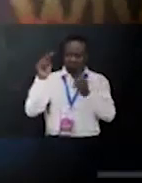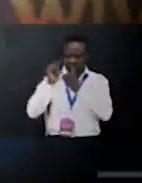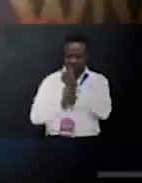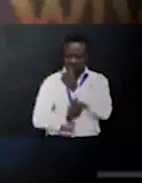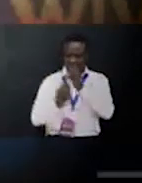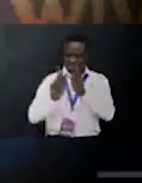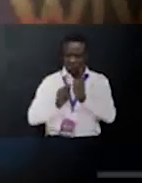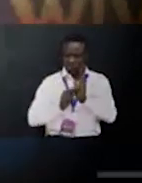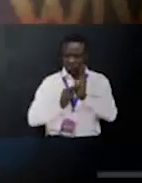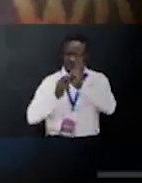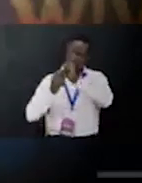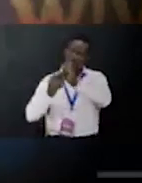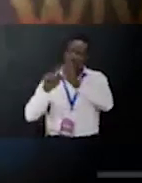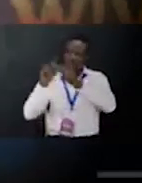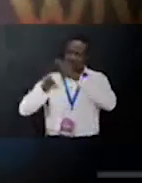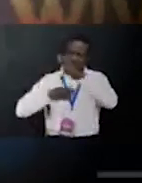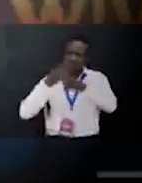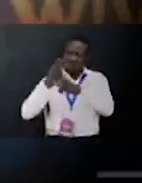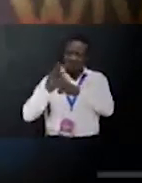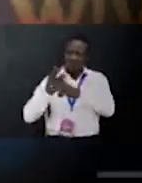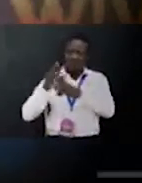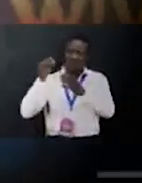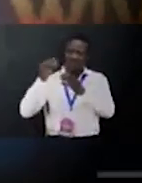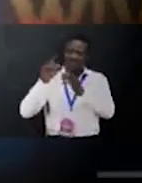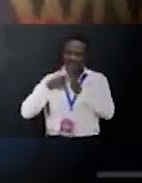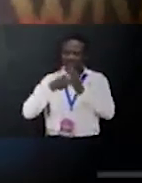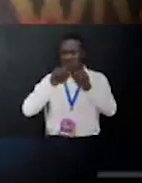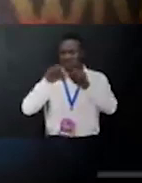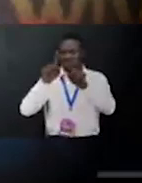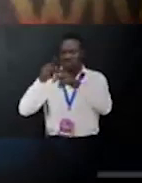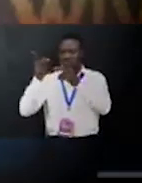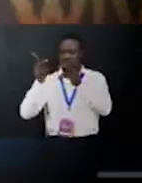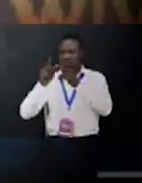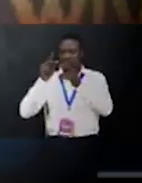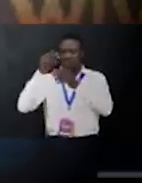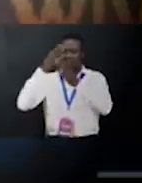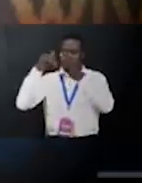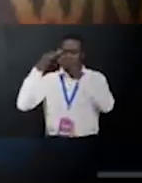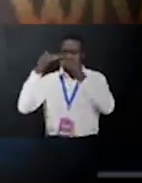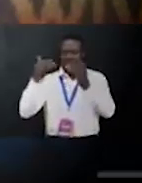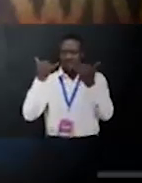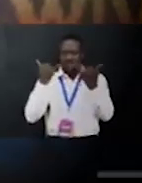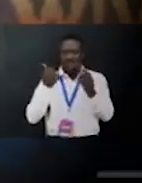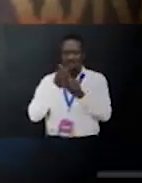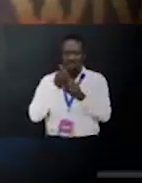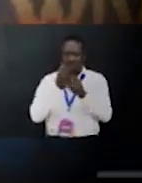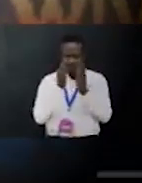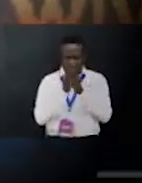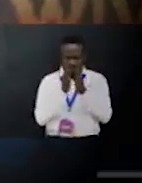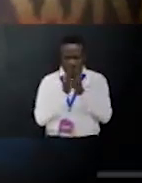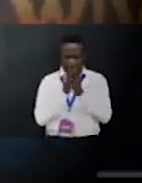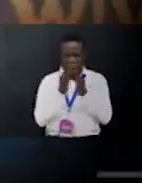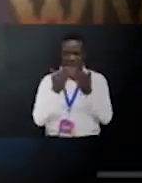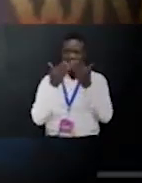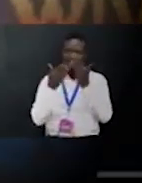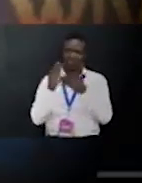even unto the realms that are in the heavens. Shall we begin to pray? Shall we begin to pray? Thank God. Pray and thank God. And